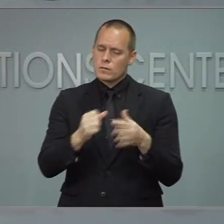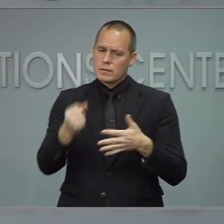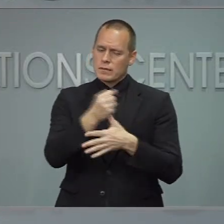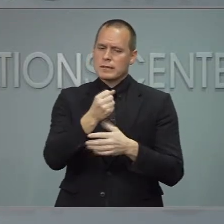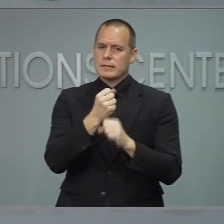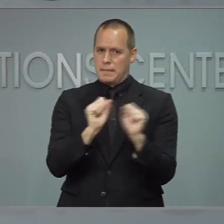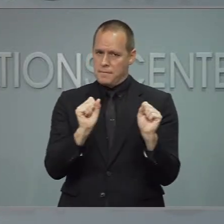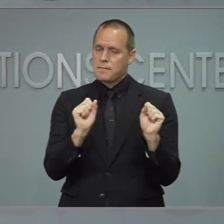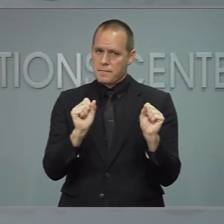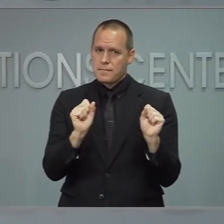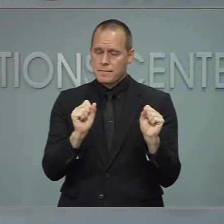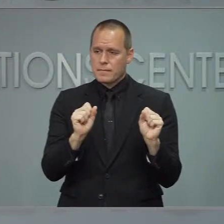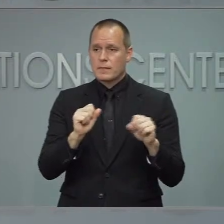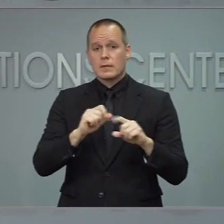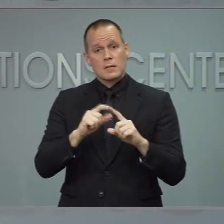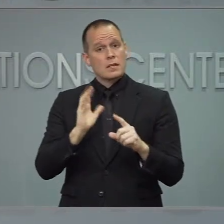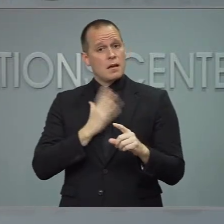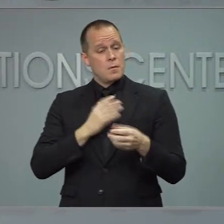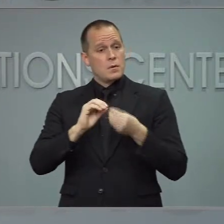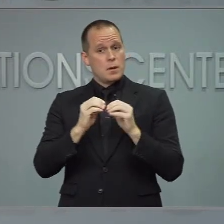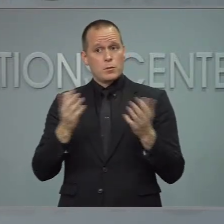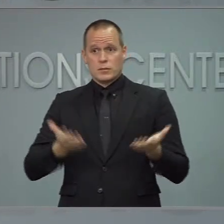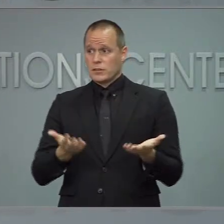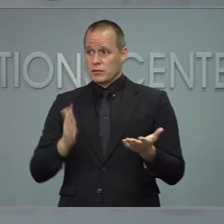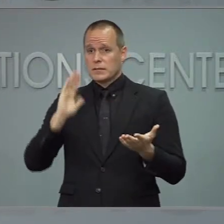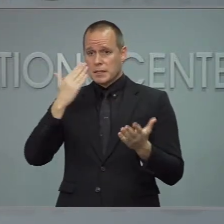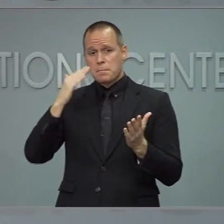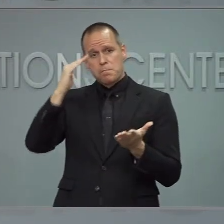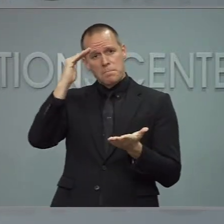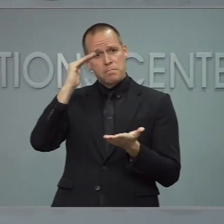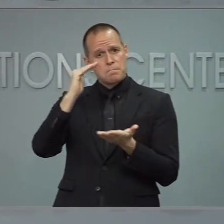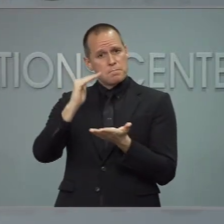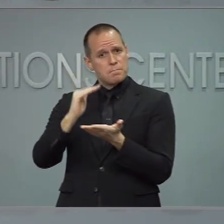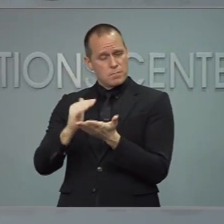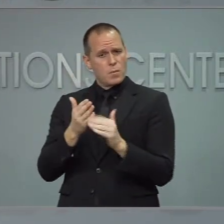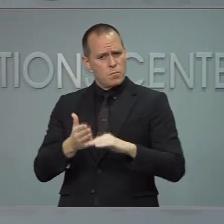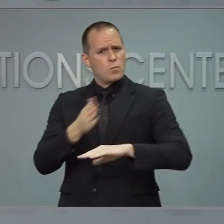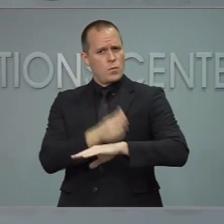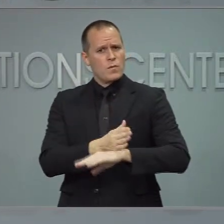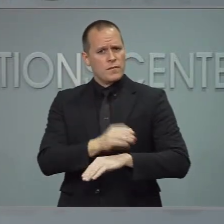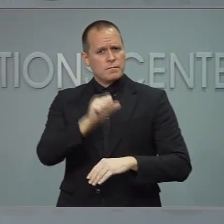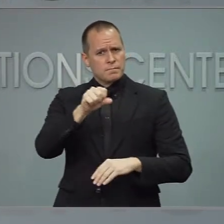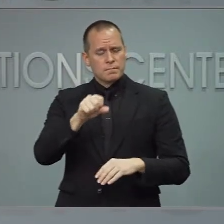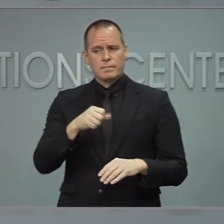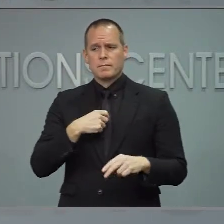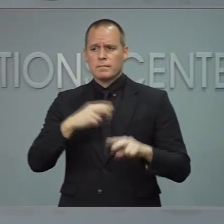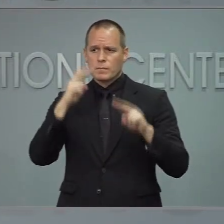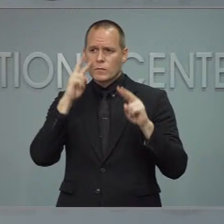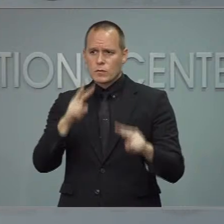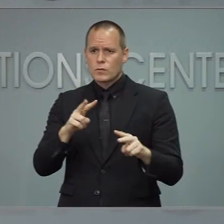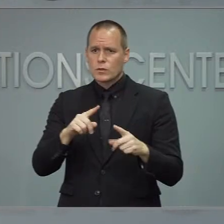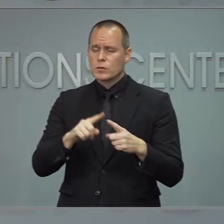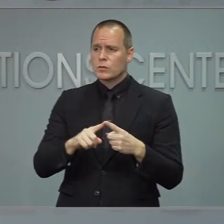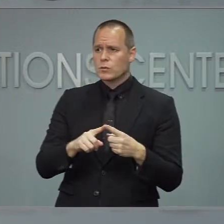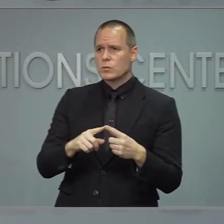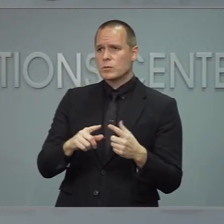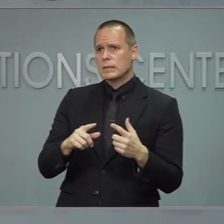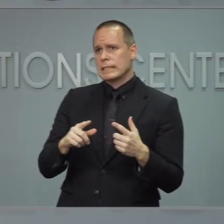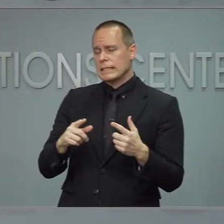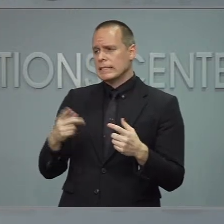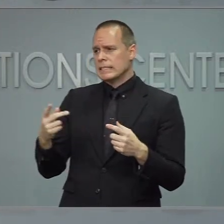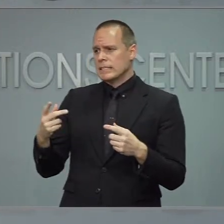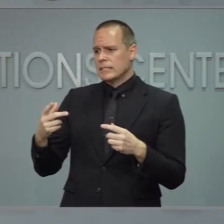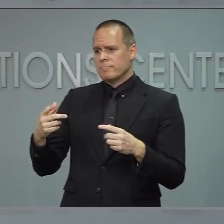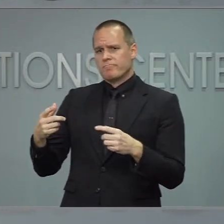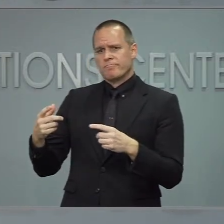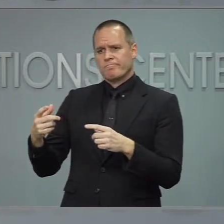numbers continue to improve, and look forward, hopefully, to coming to some kind of agreement.